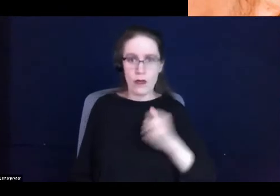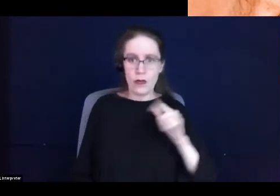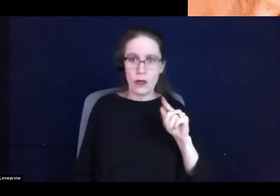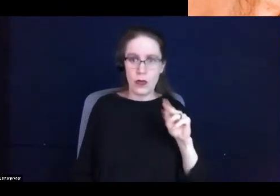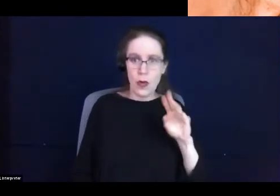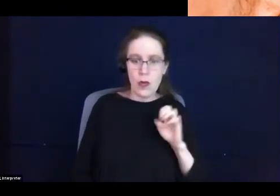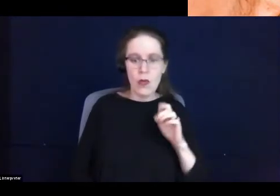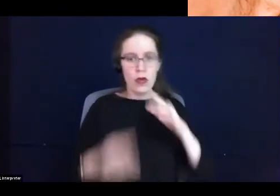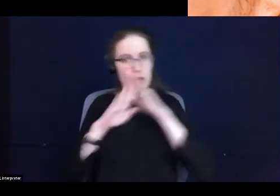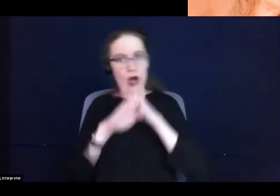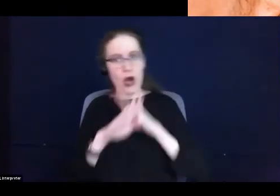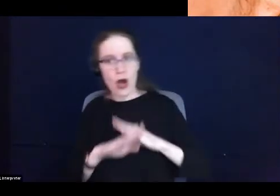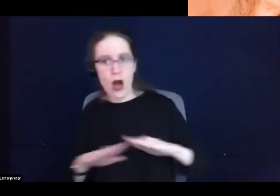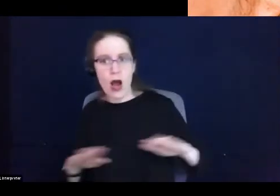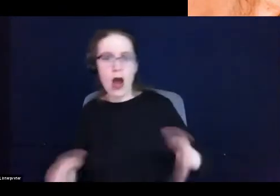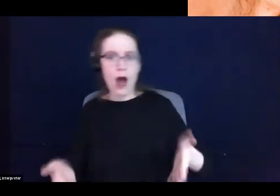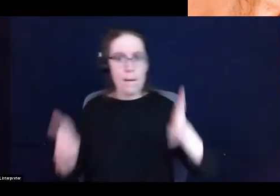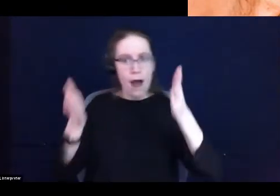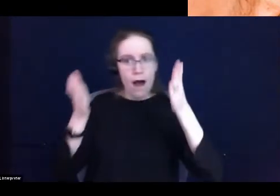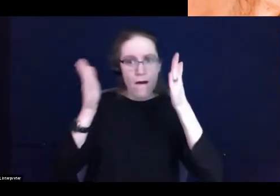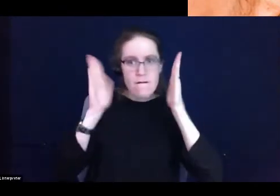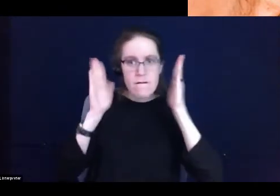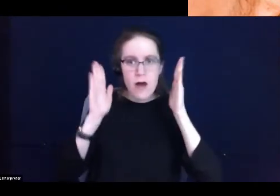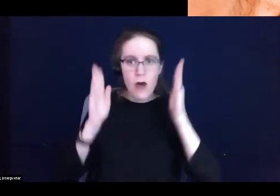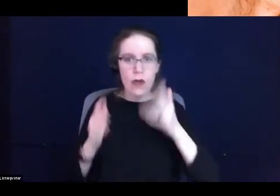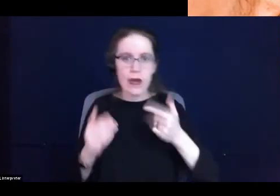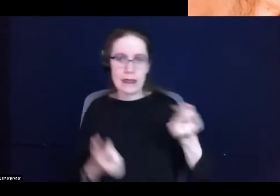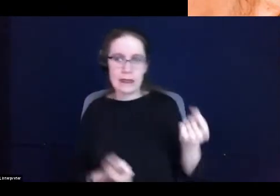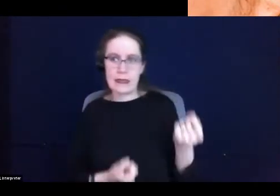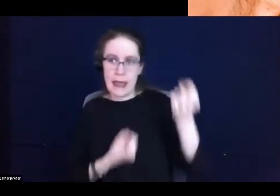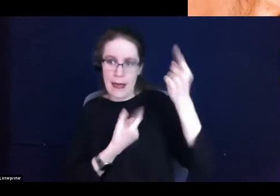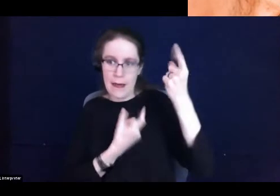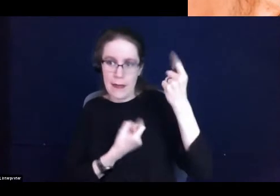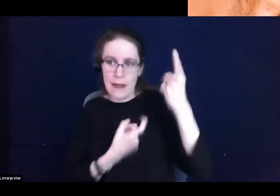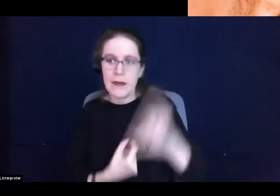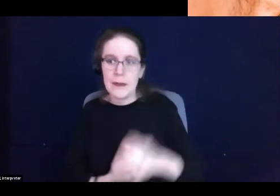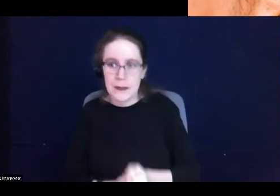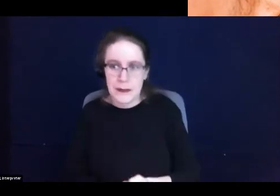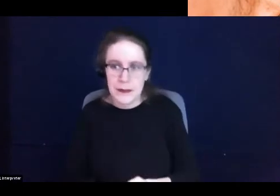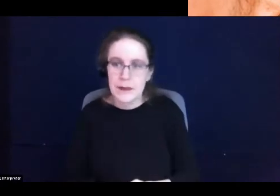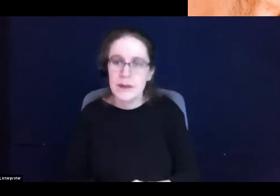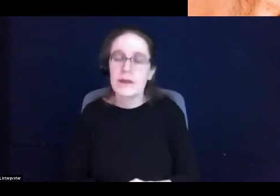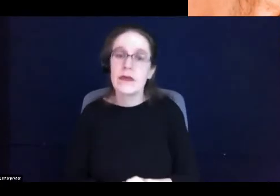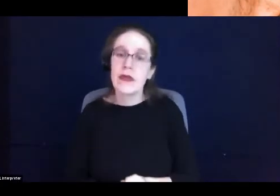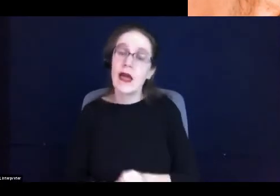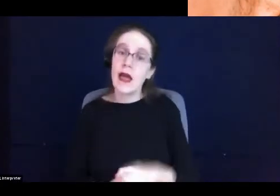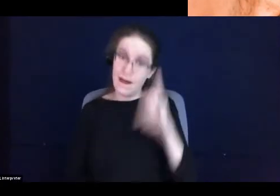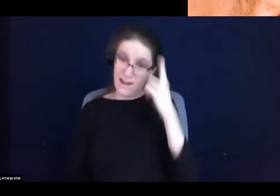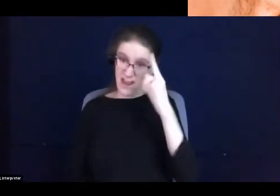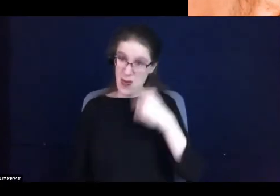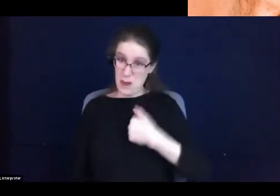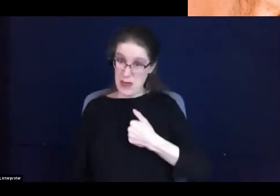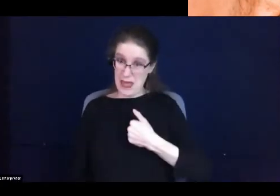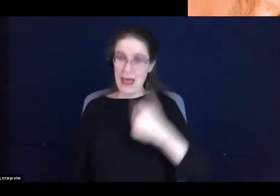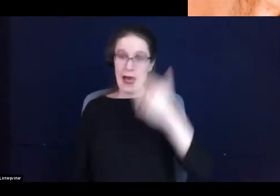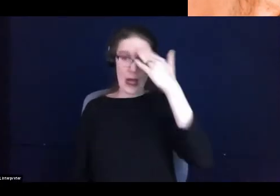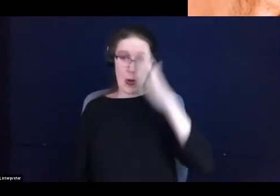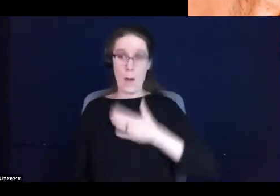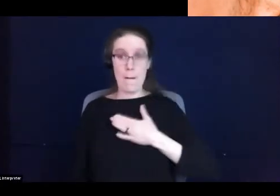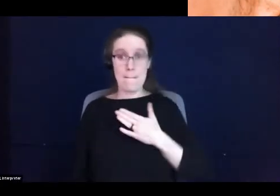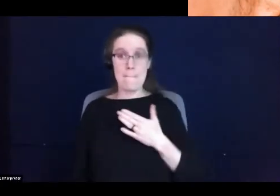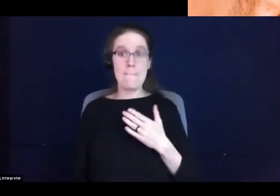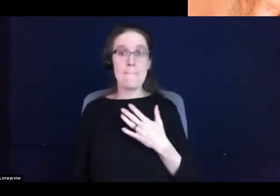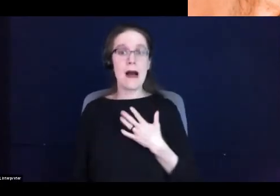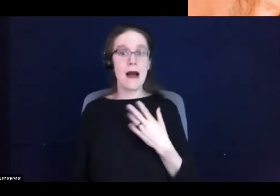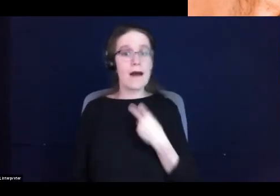calm or focused or feeling very empathetic at the moment. For me, I know that my tone and my pacing are the first things